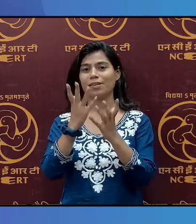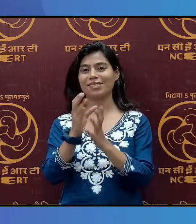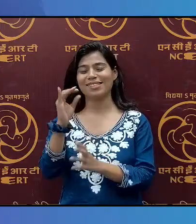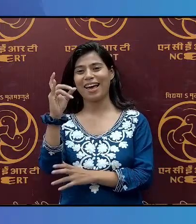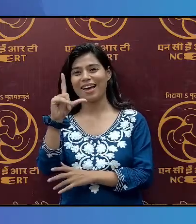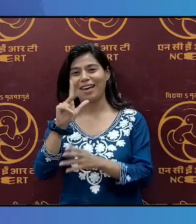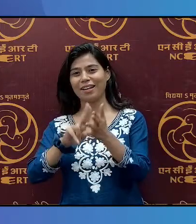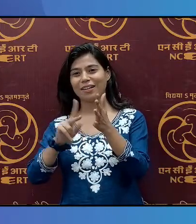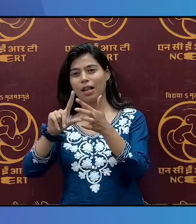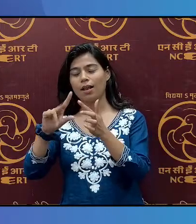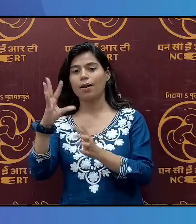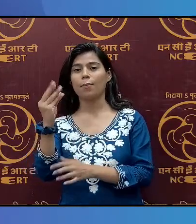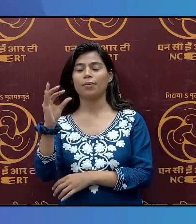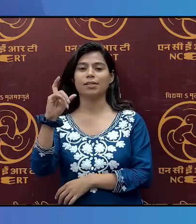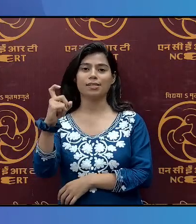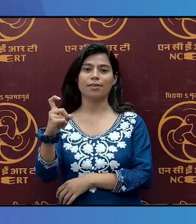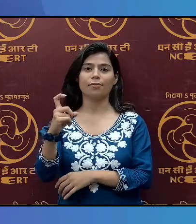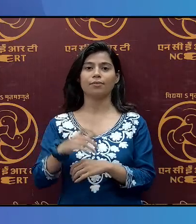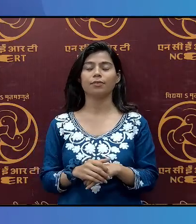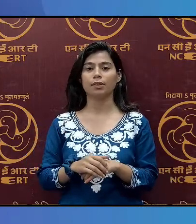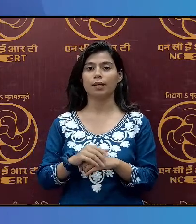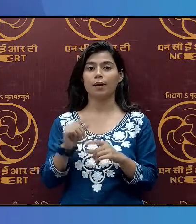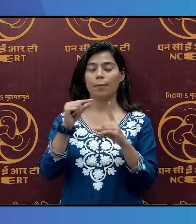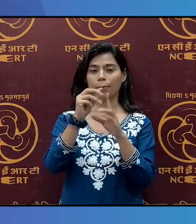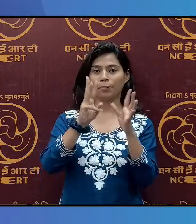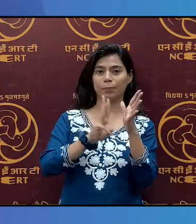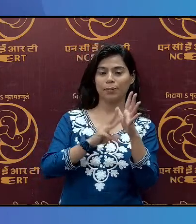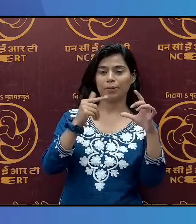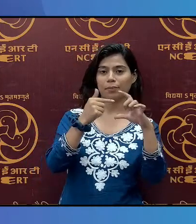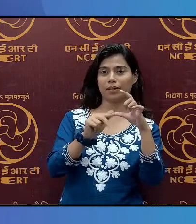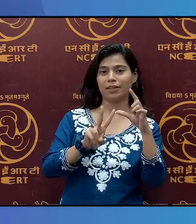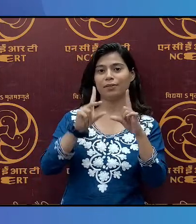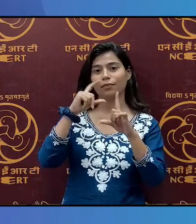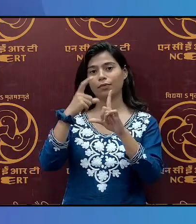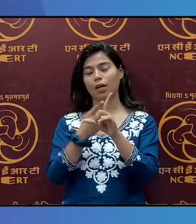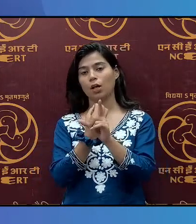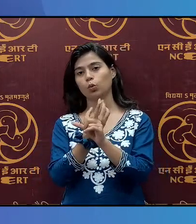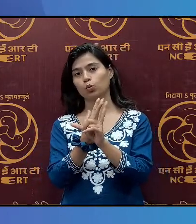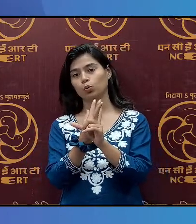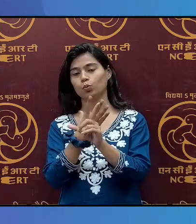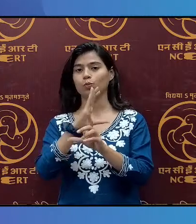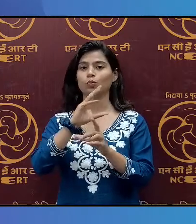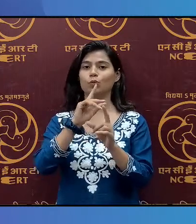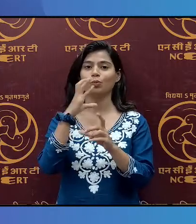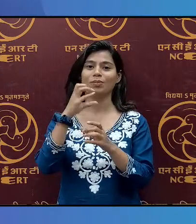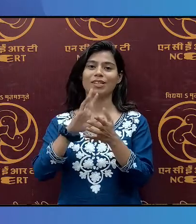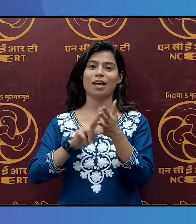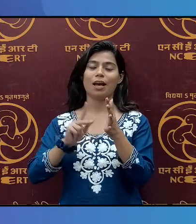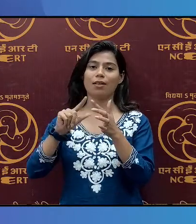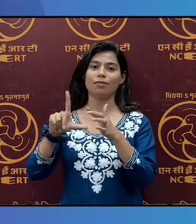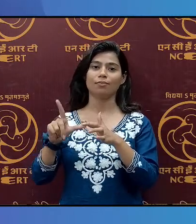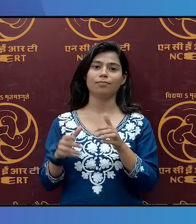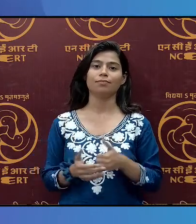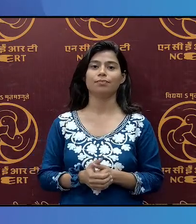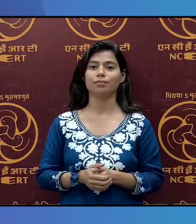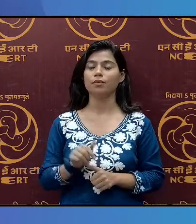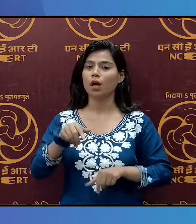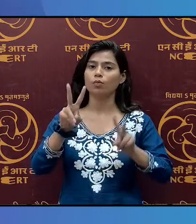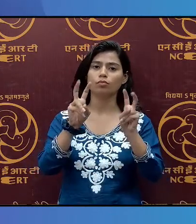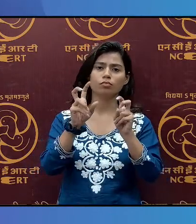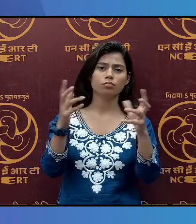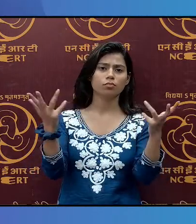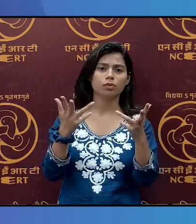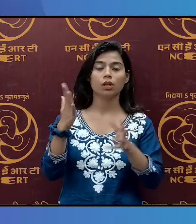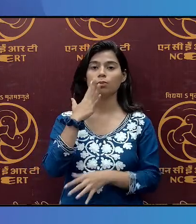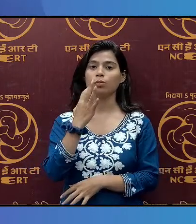and NCERT PM eVidya class 6 to class 12 YouTube channels. We have a topic for today's that is